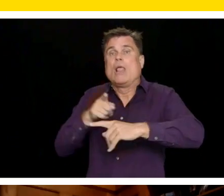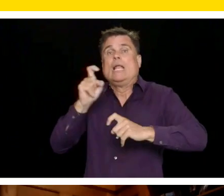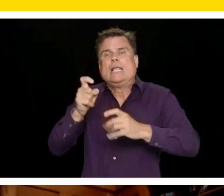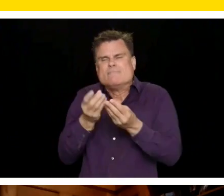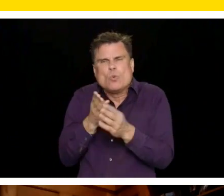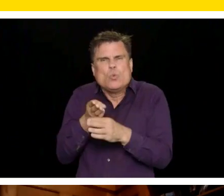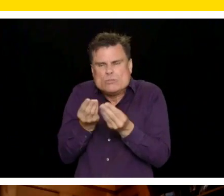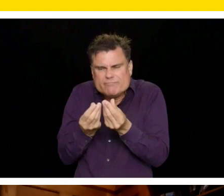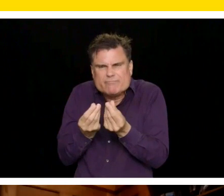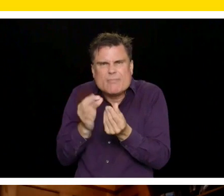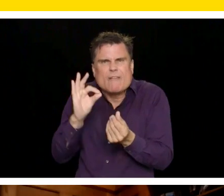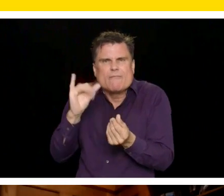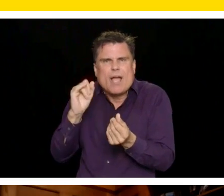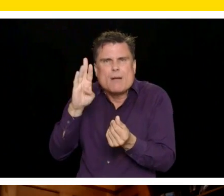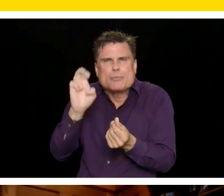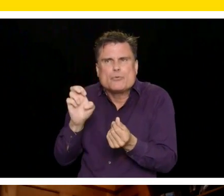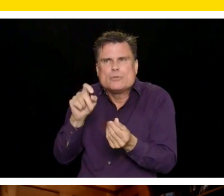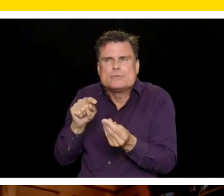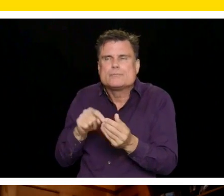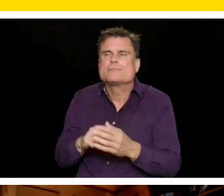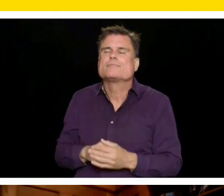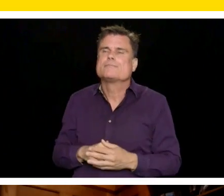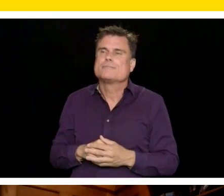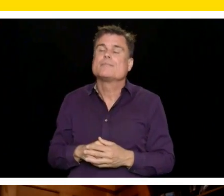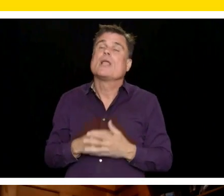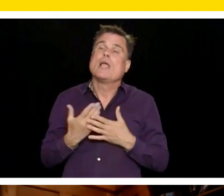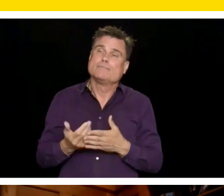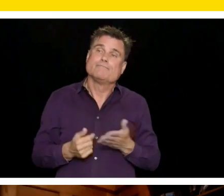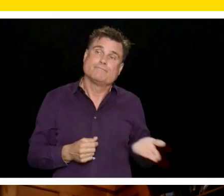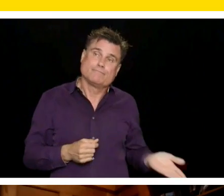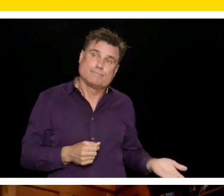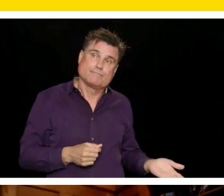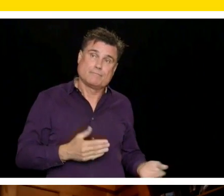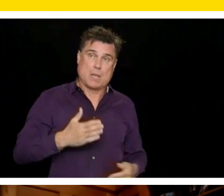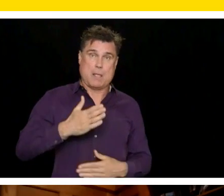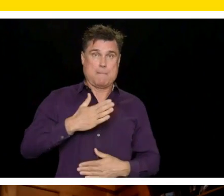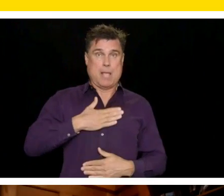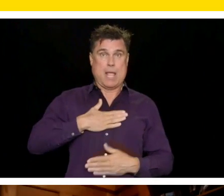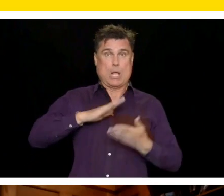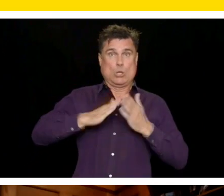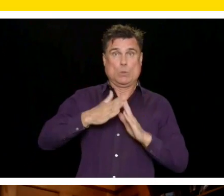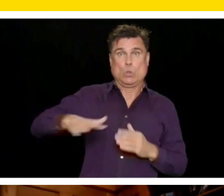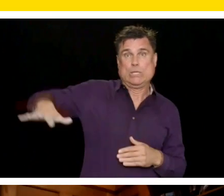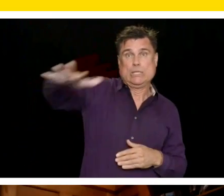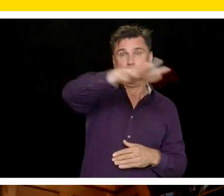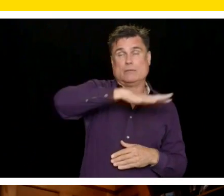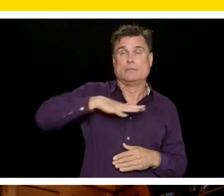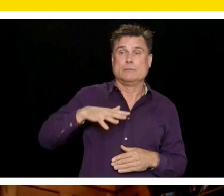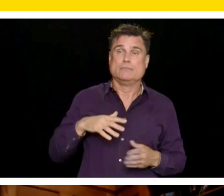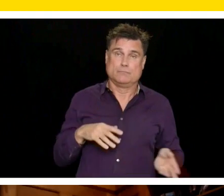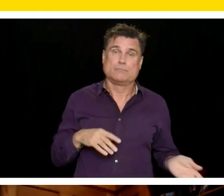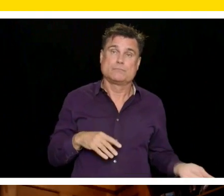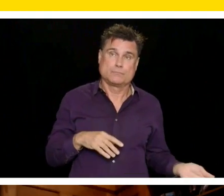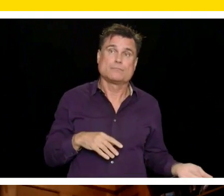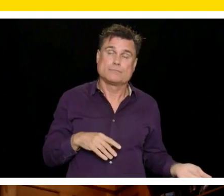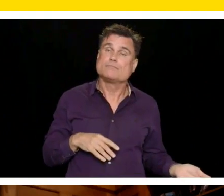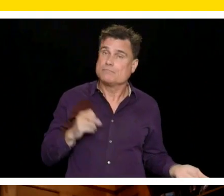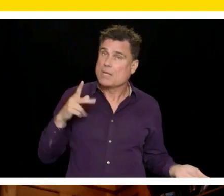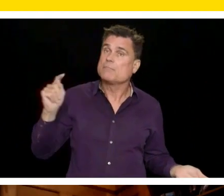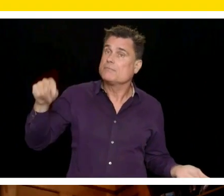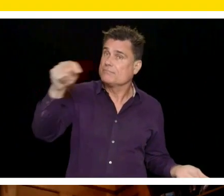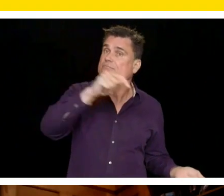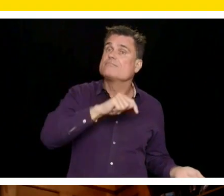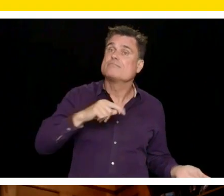on the forest industry for many jobs, this is something that I'm very concerned with as well.